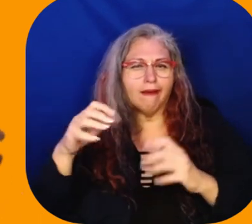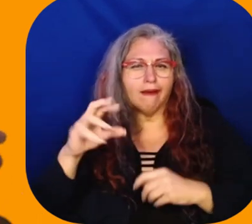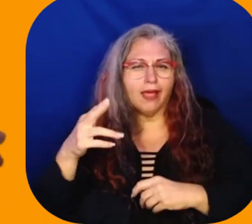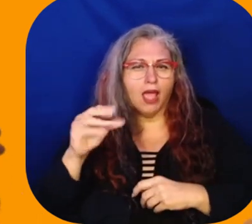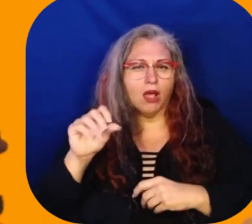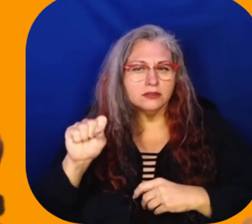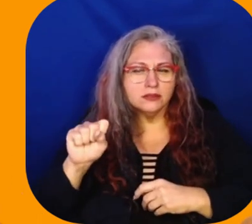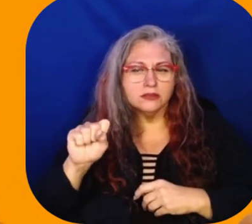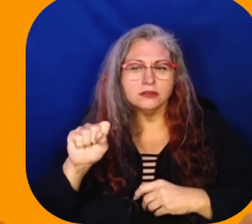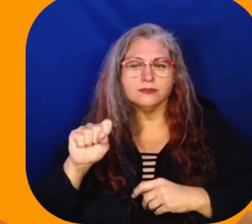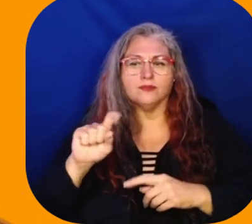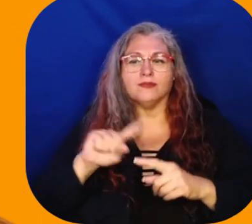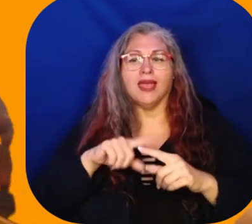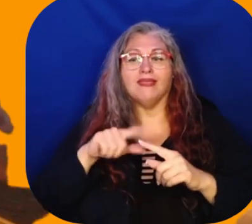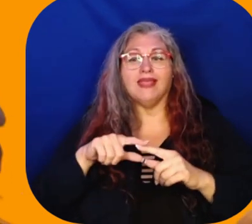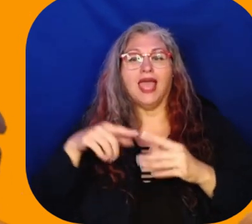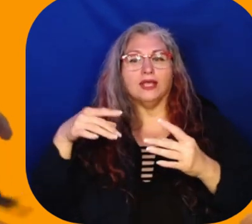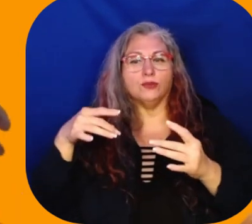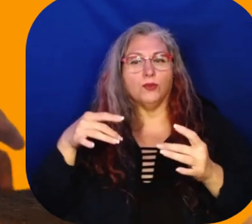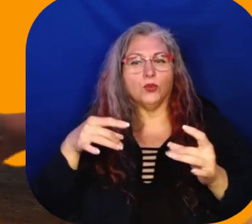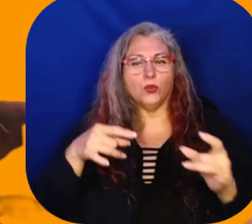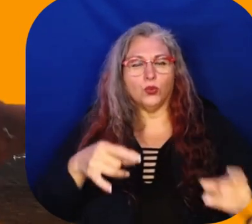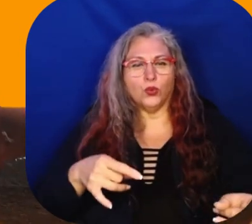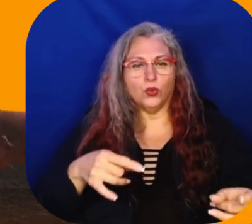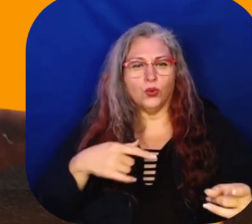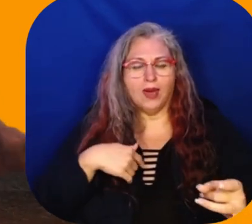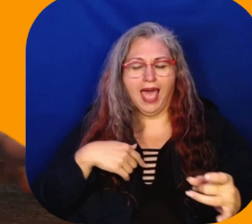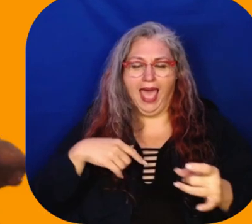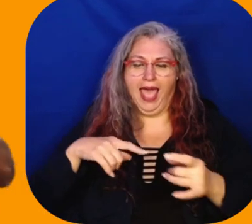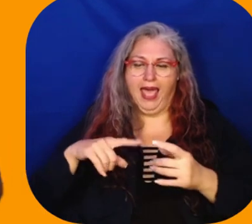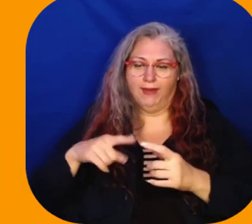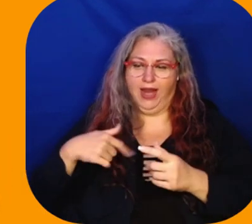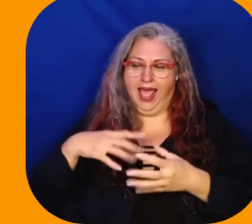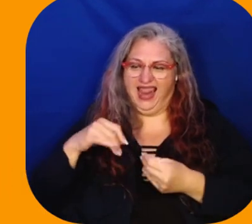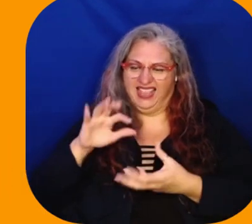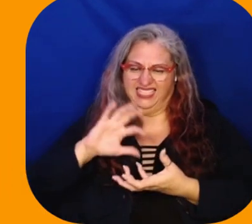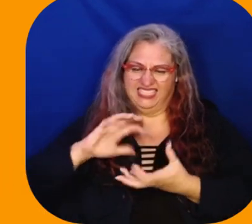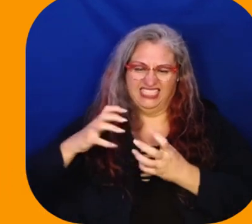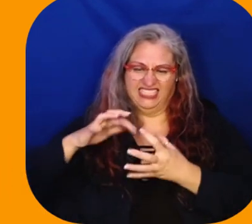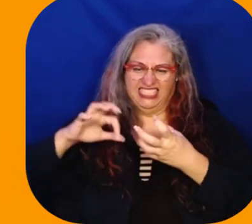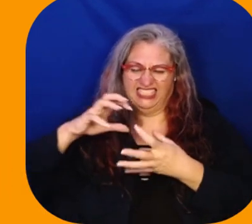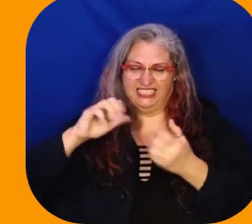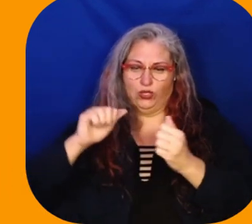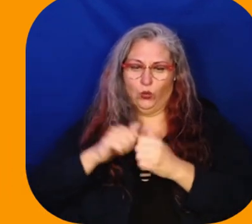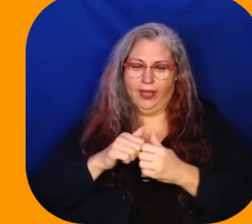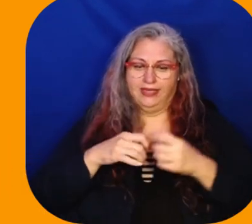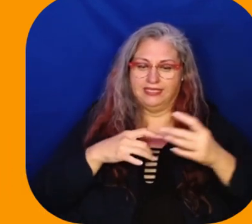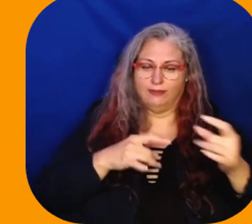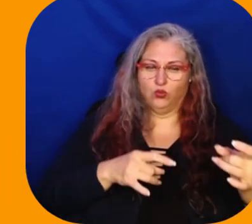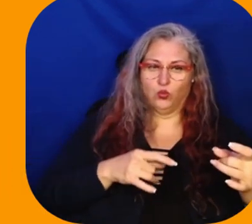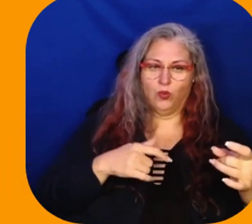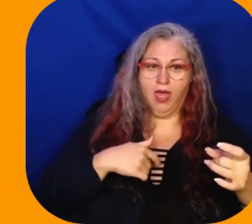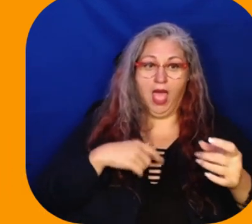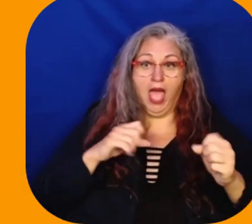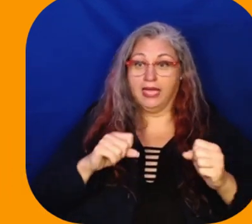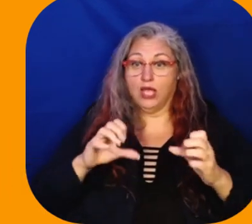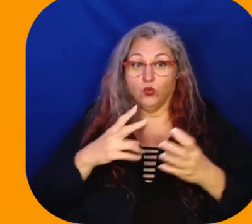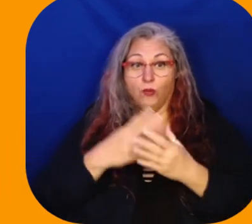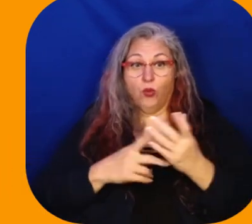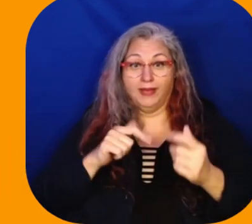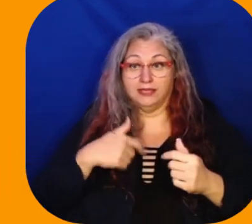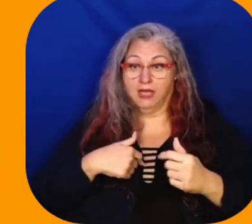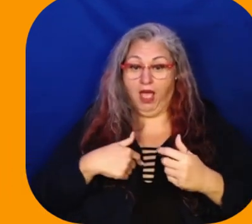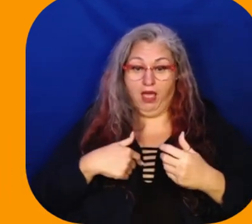smooth that chaos out. I like the chaos that I could put behind a smooth beat, and I can make both, because I am both. Yes.